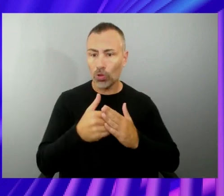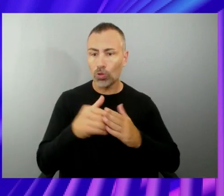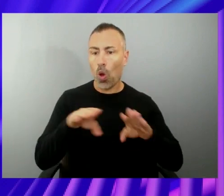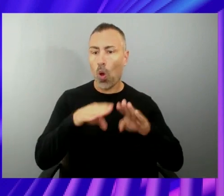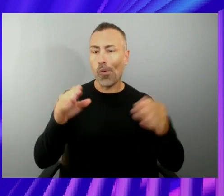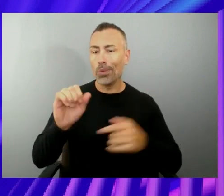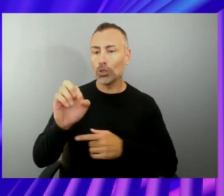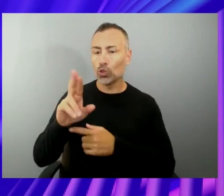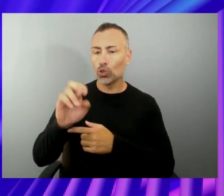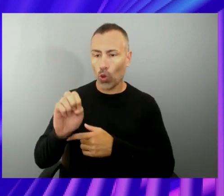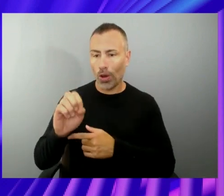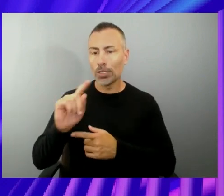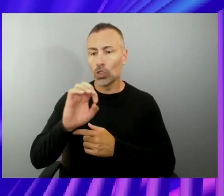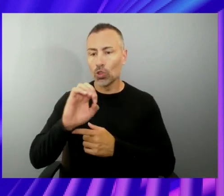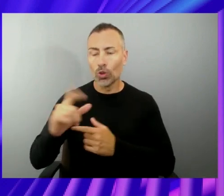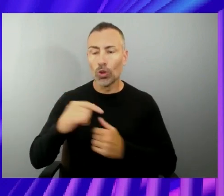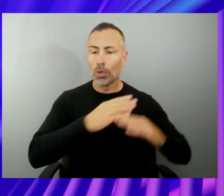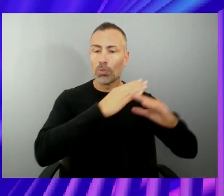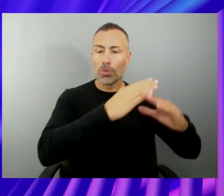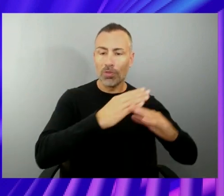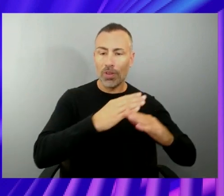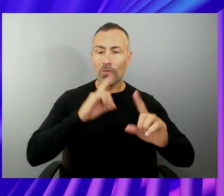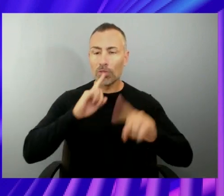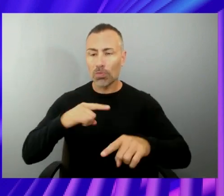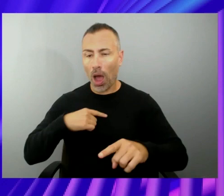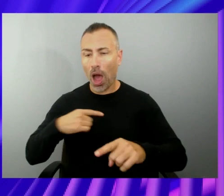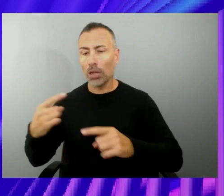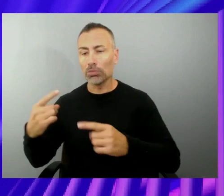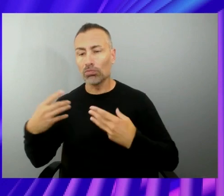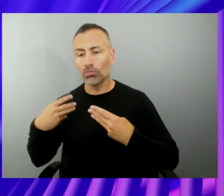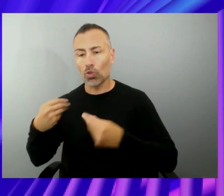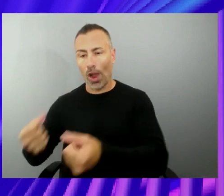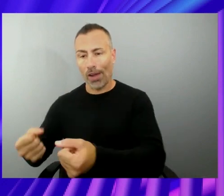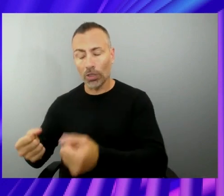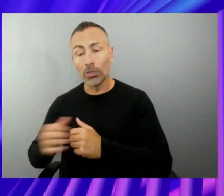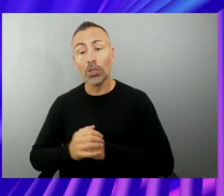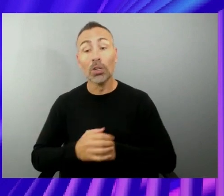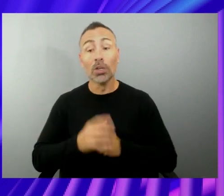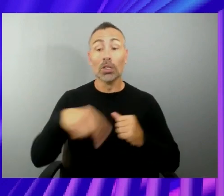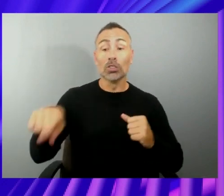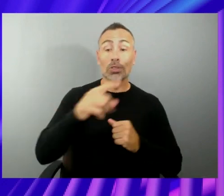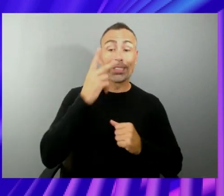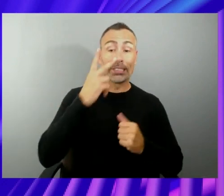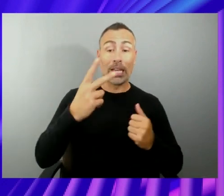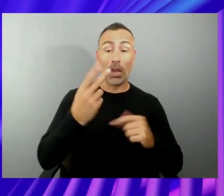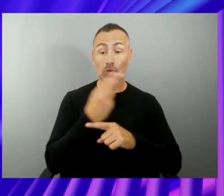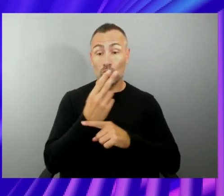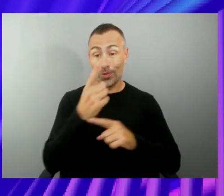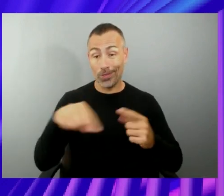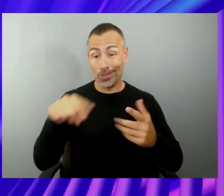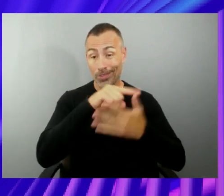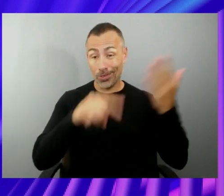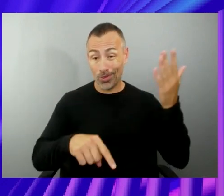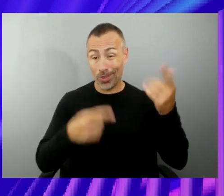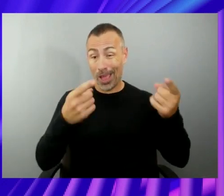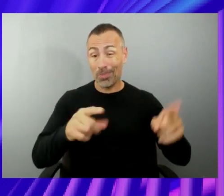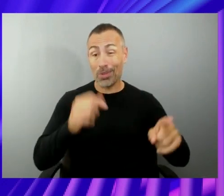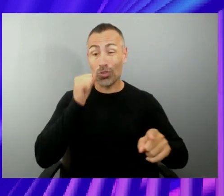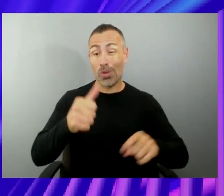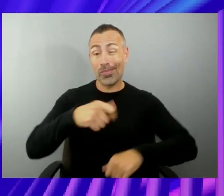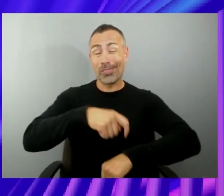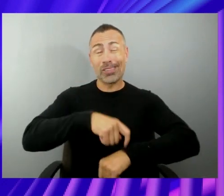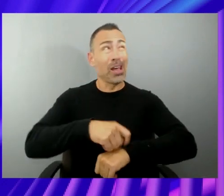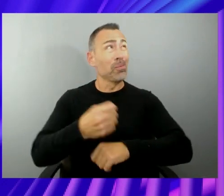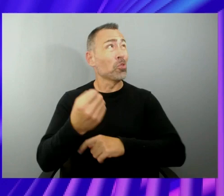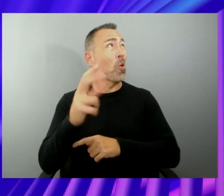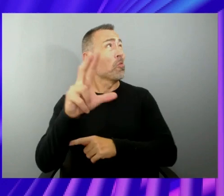usage of those tools. So that's happening tomorrow, I want to say around 12:30 Eastern time, but time zones are silly to me.